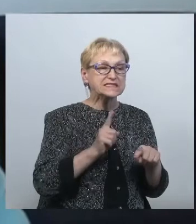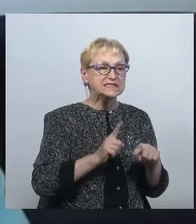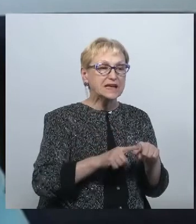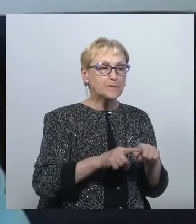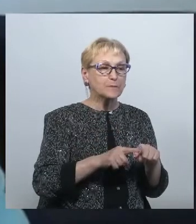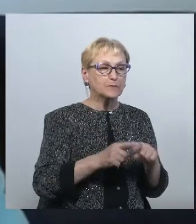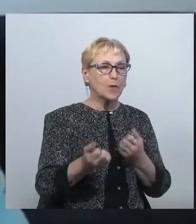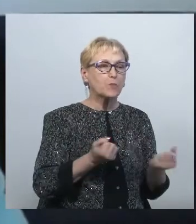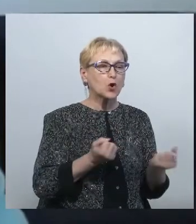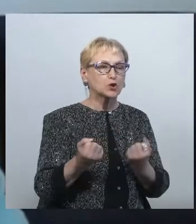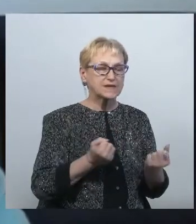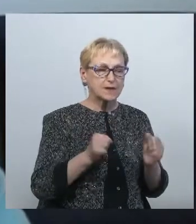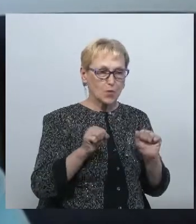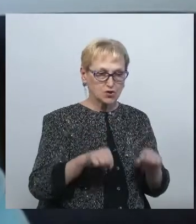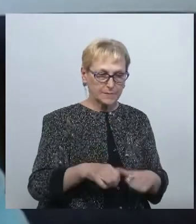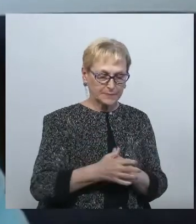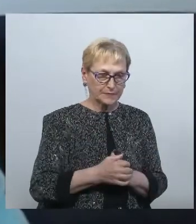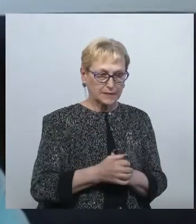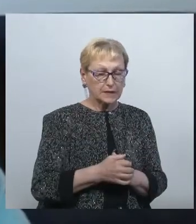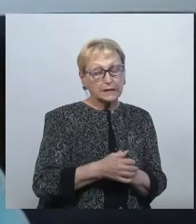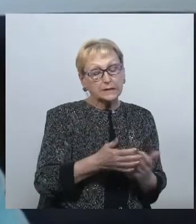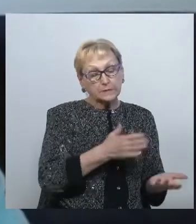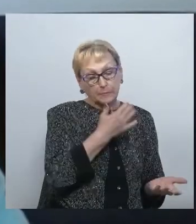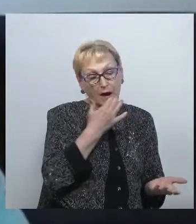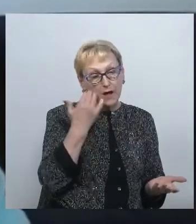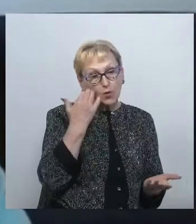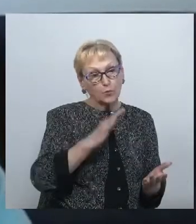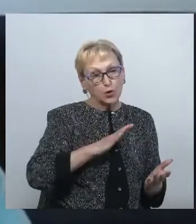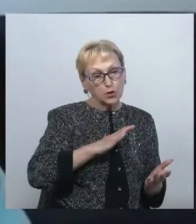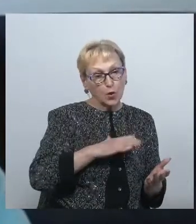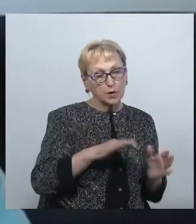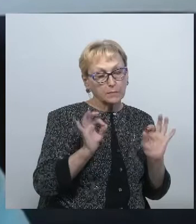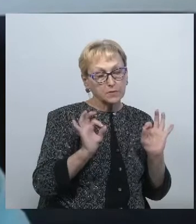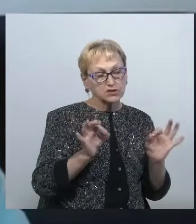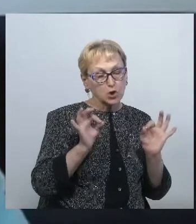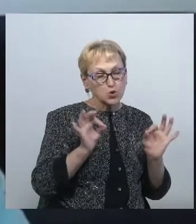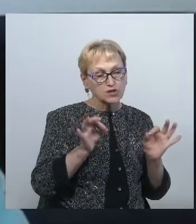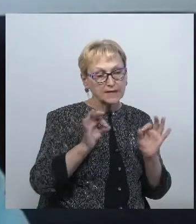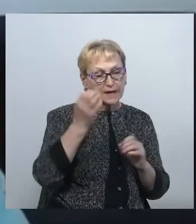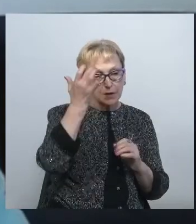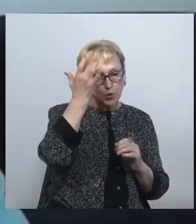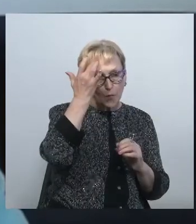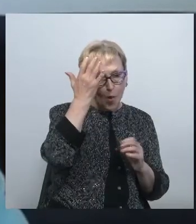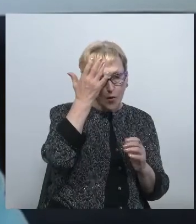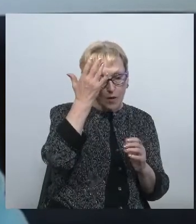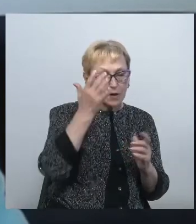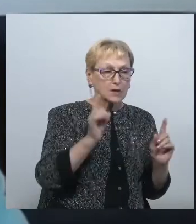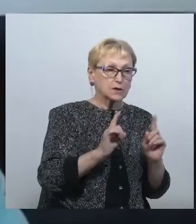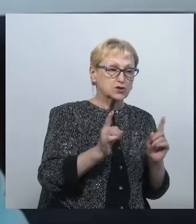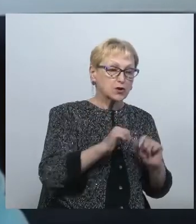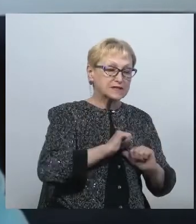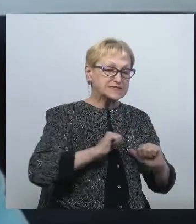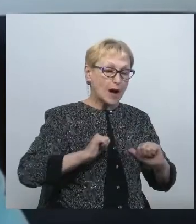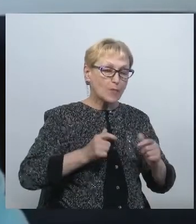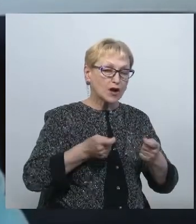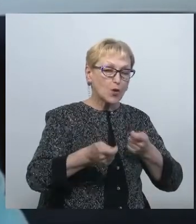fight this? Well, I think that we heard today lots of useful tips and good